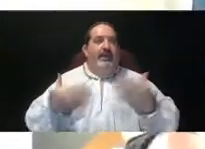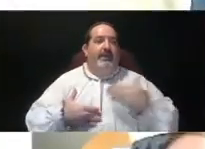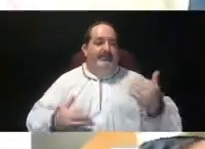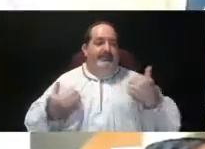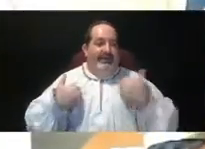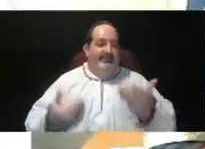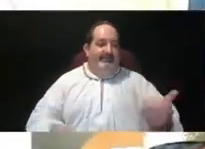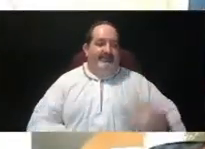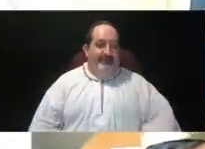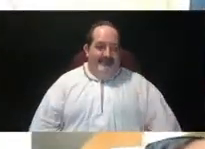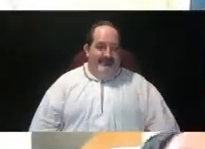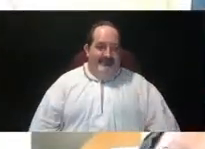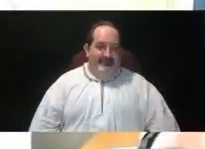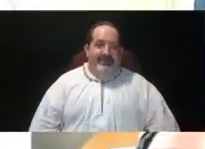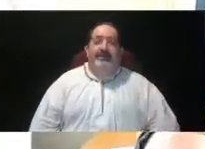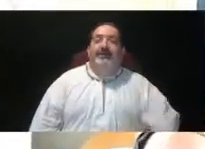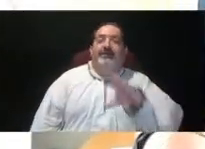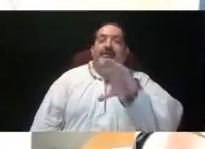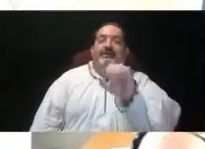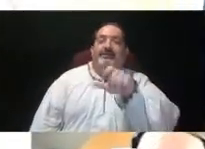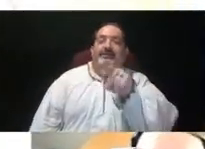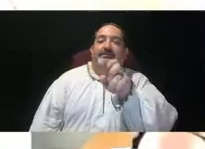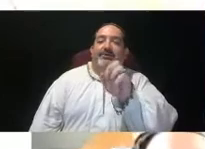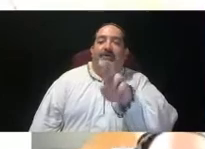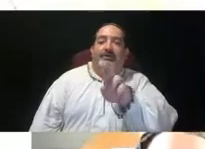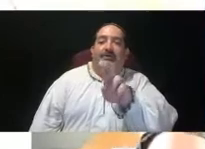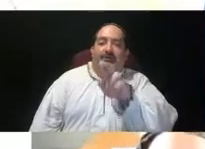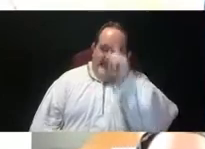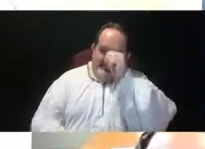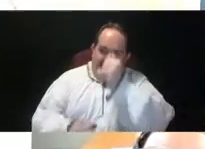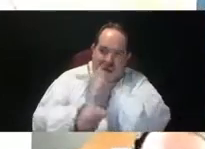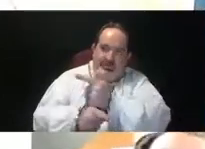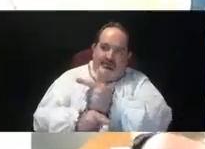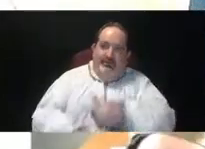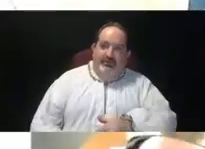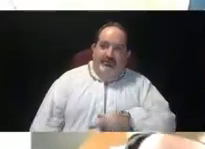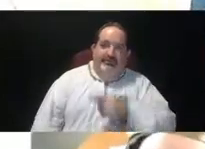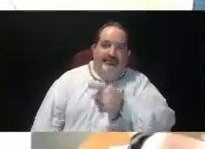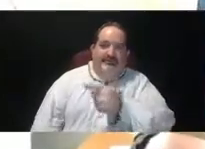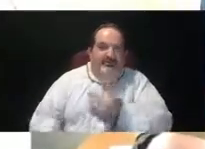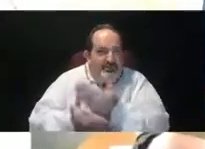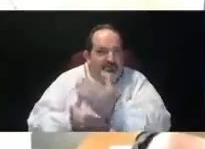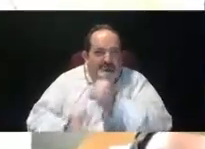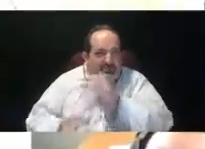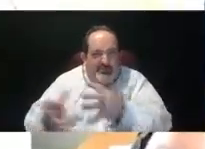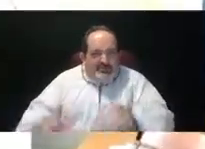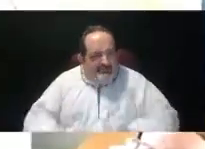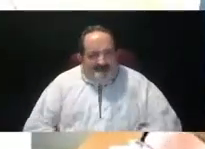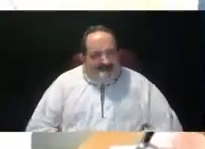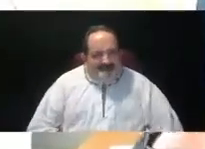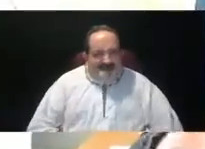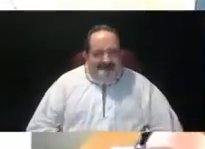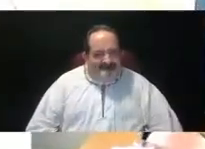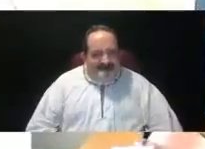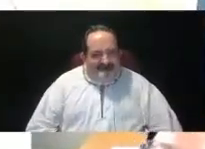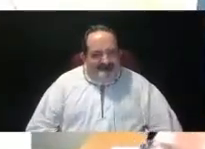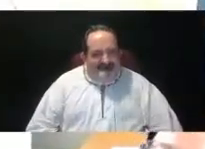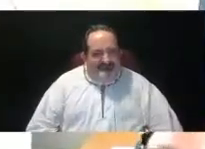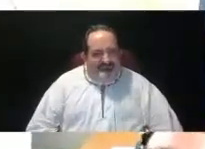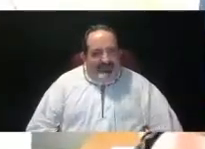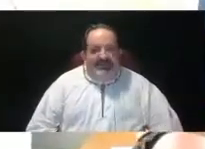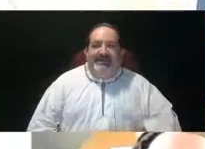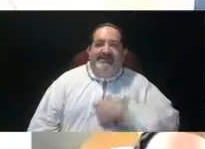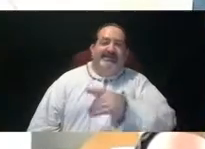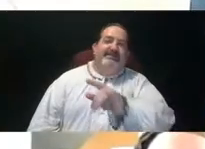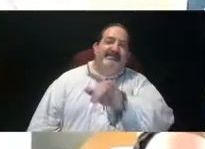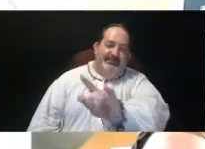her. Cesar, brother. He's not so new. No, I love